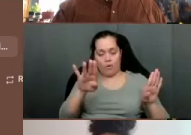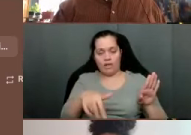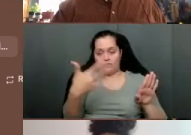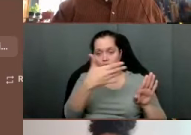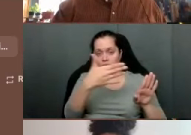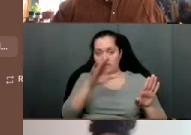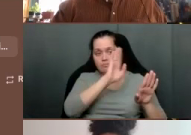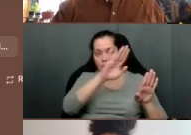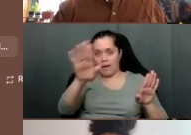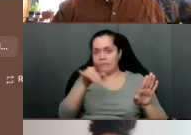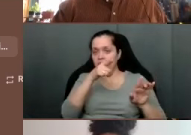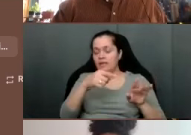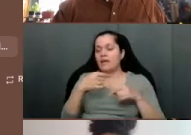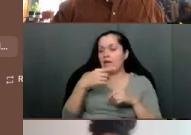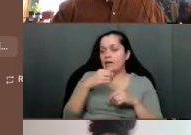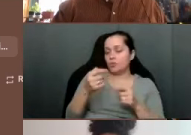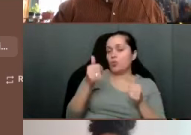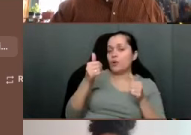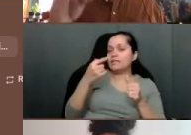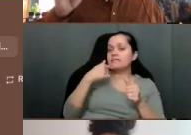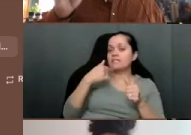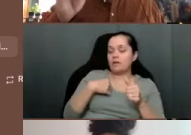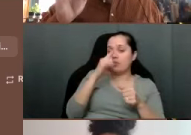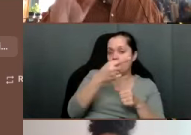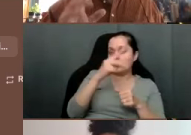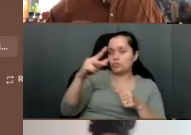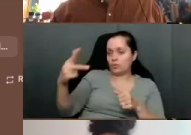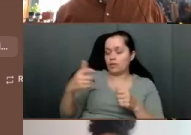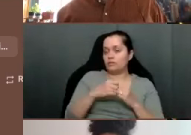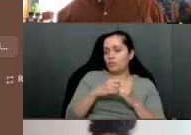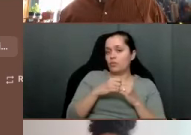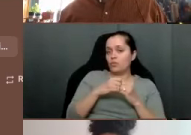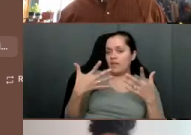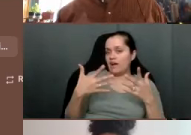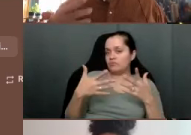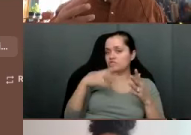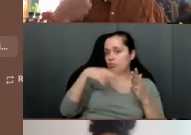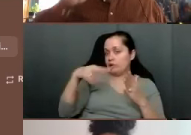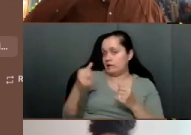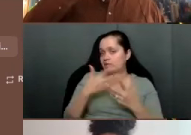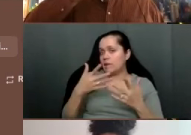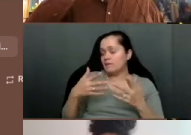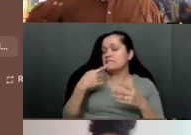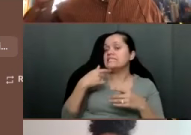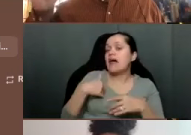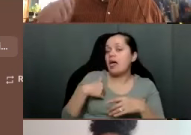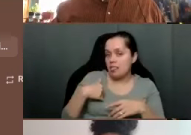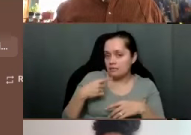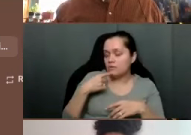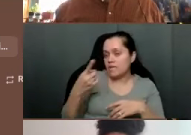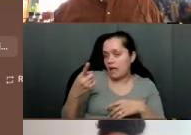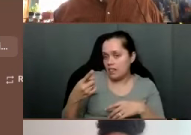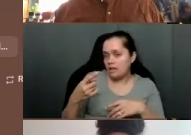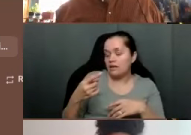things. And she would just quickly tell us, without just reading everything, but just tell us, there's a